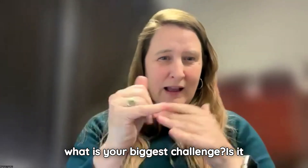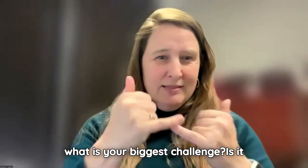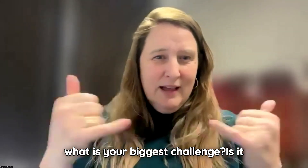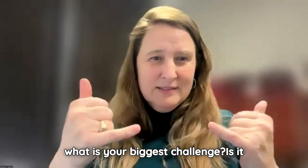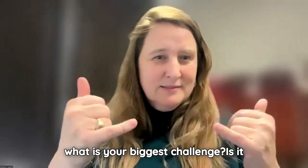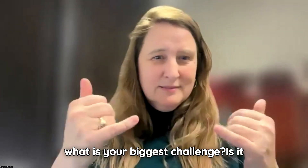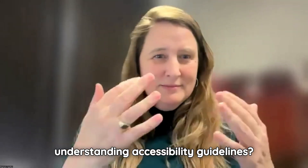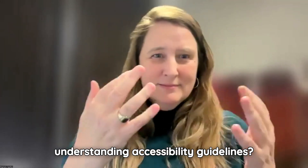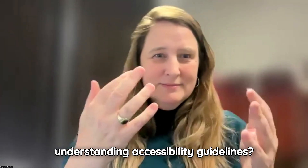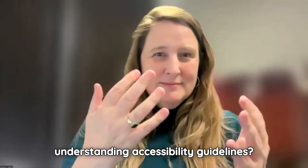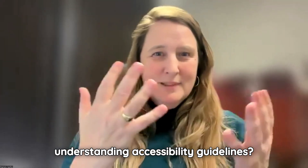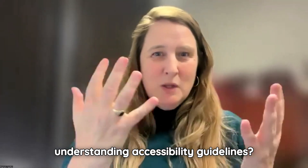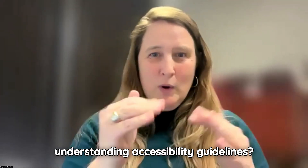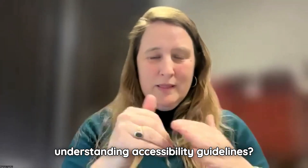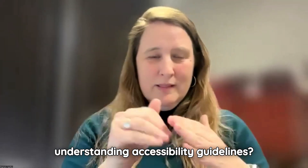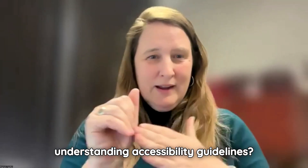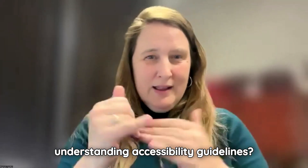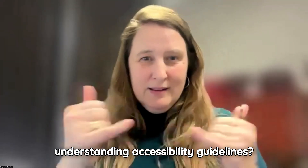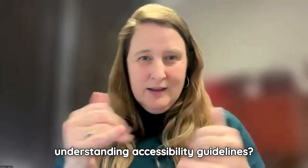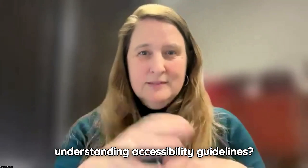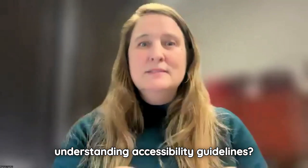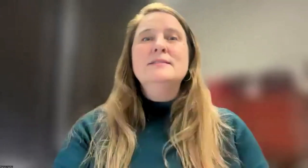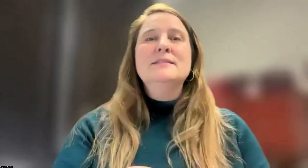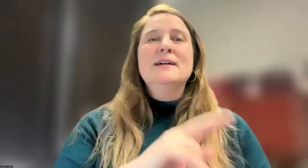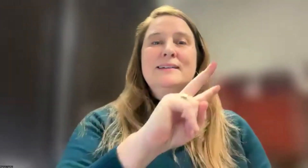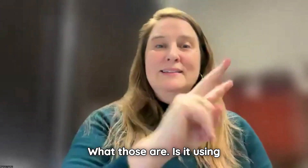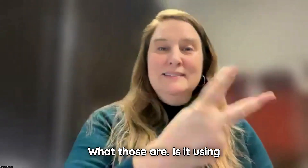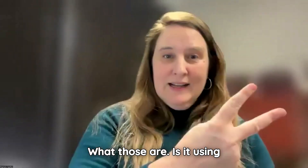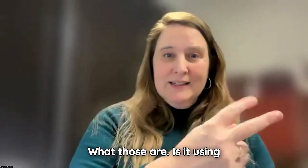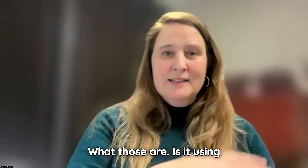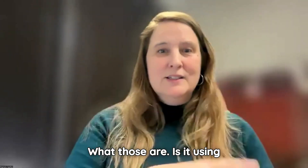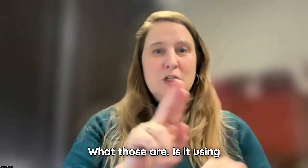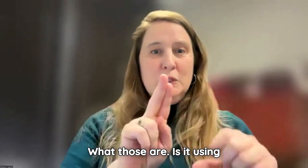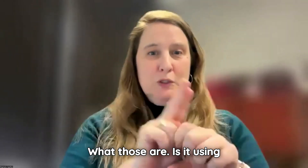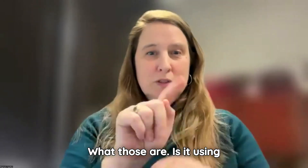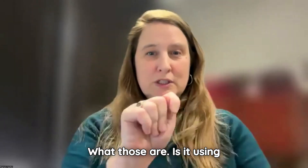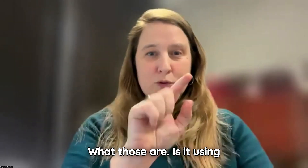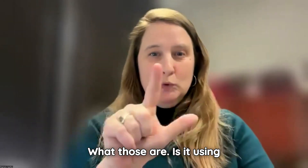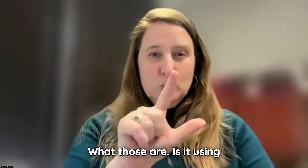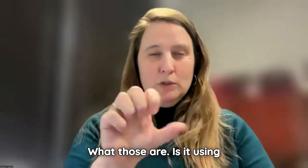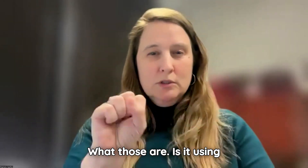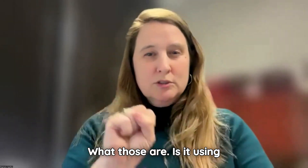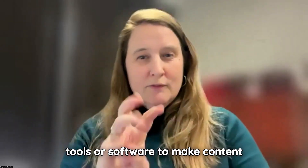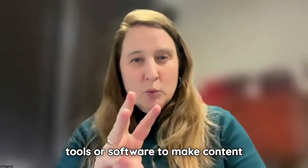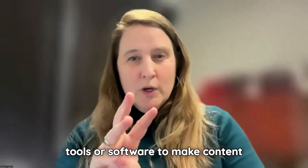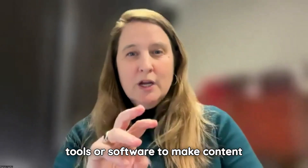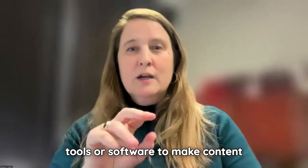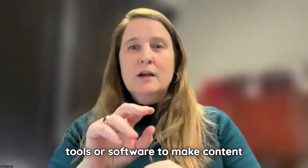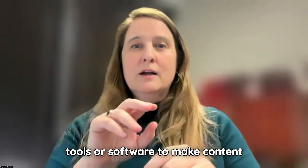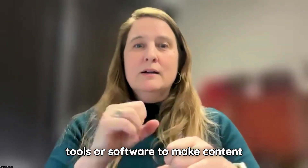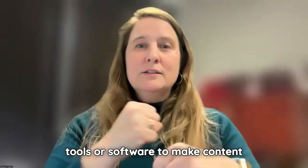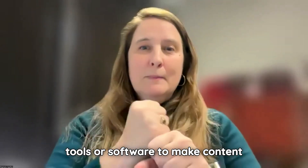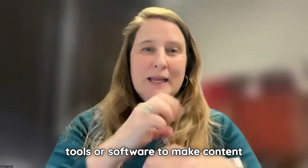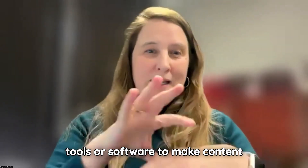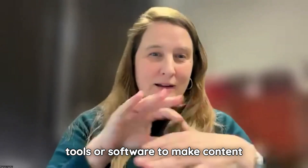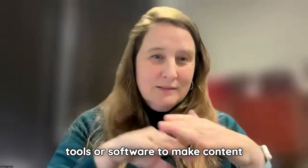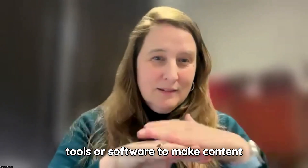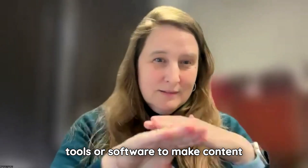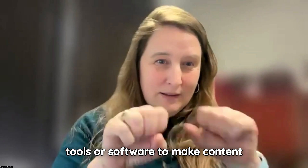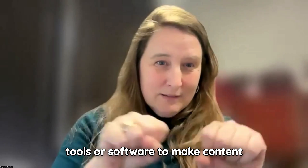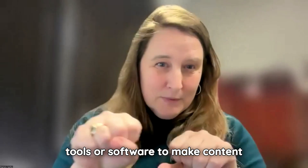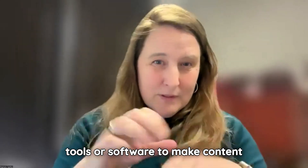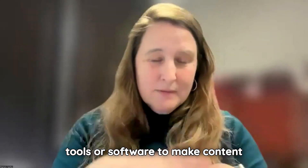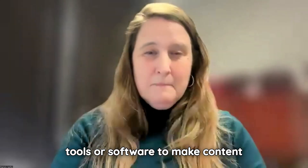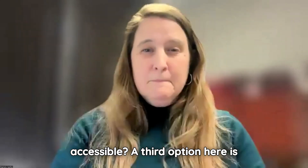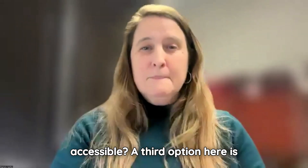challenge? Is it understanding accessibility guidelines? Well, what those are? Is it using tools or software